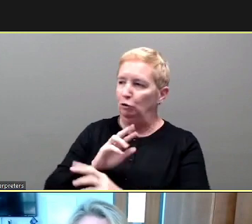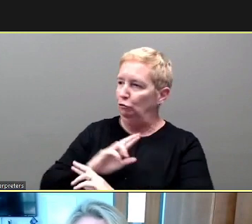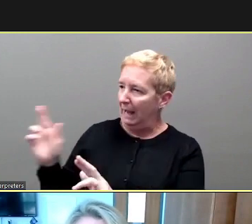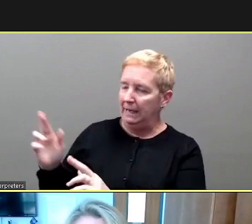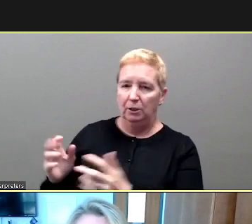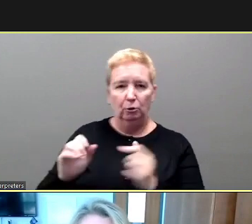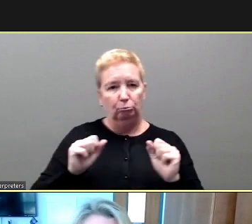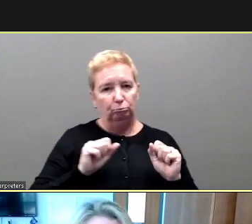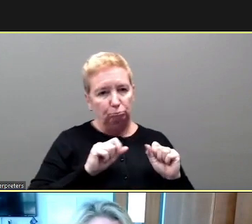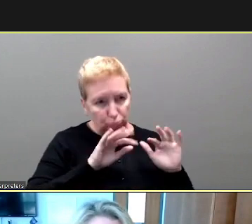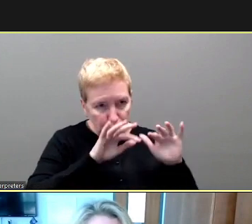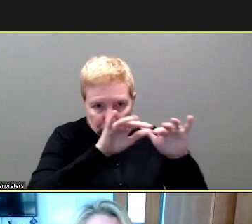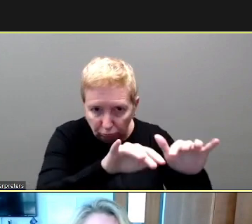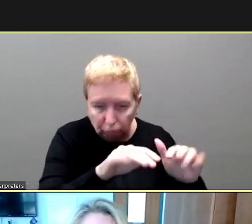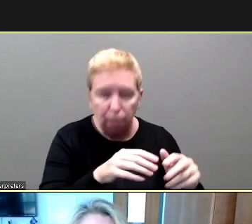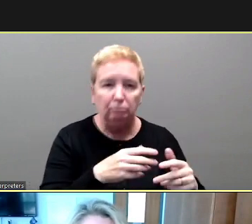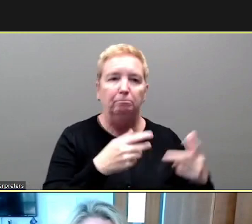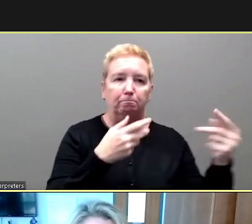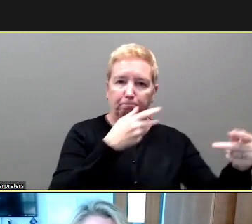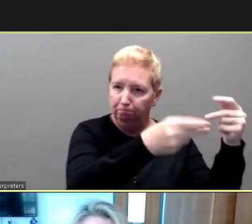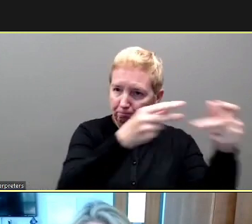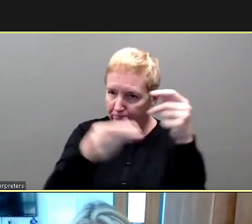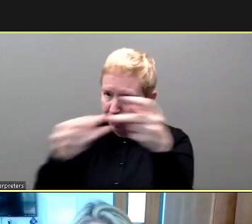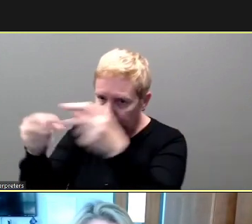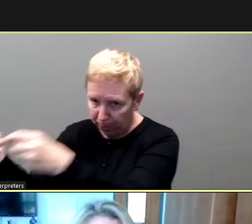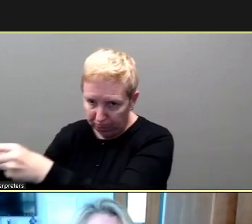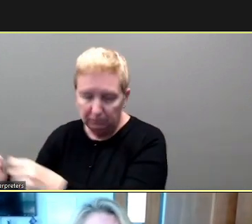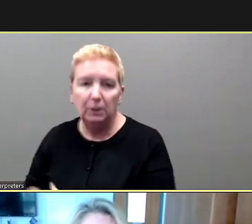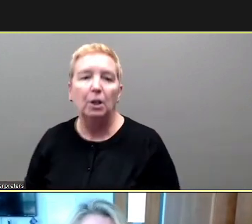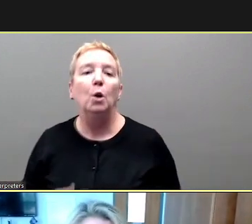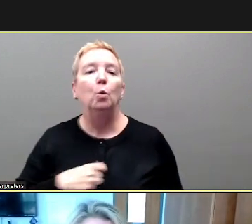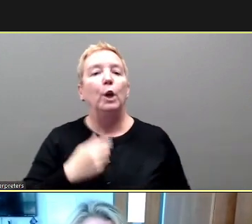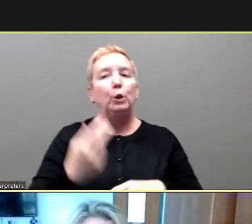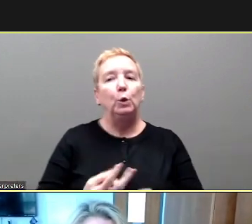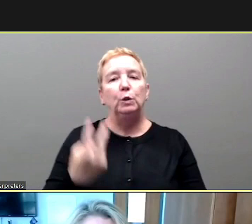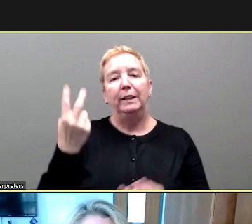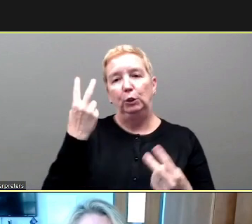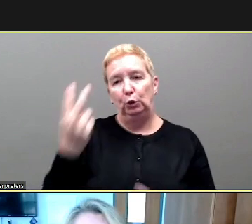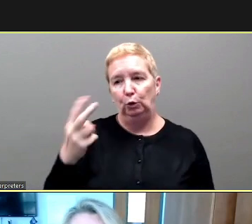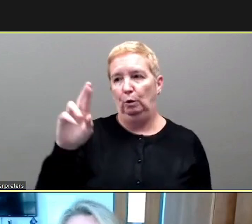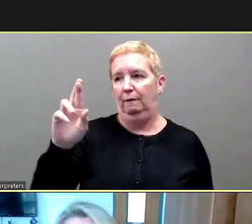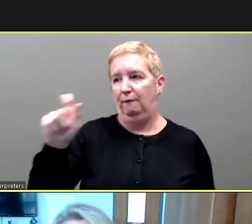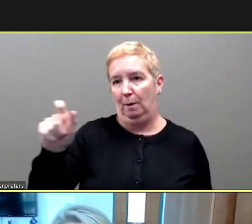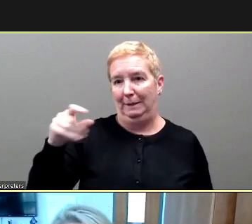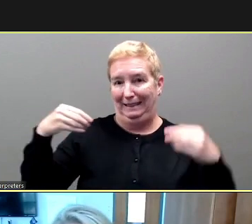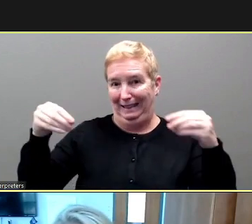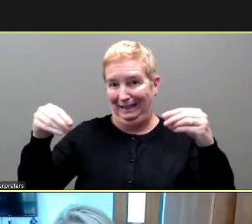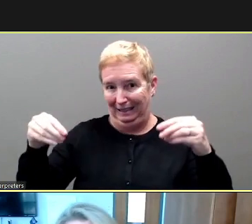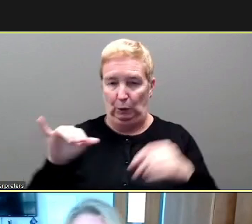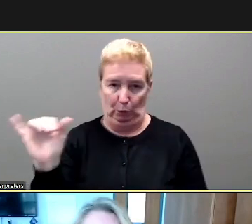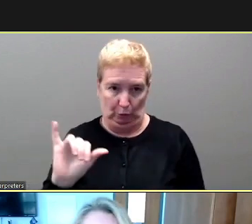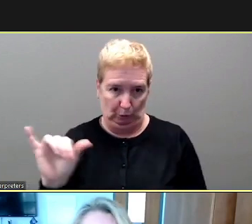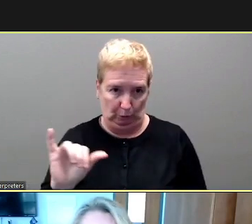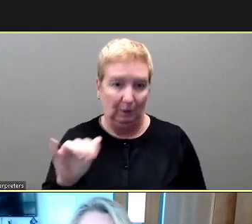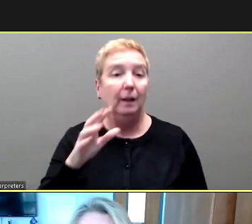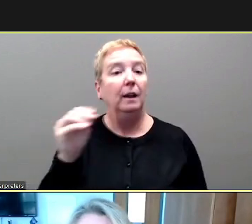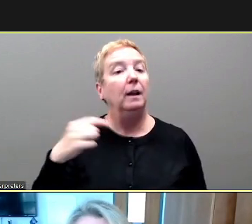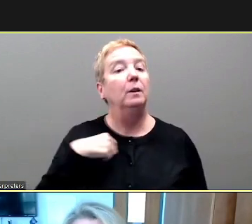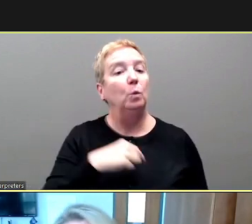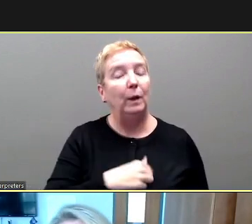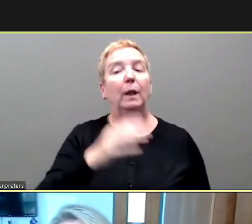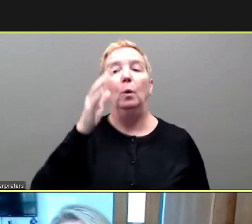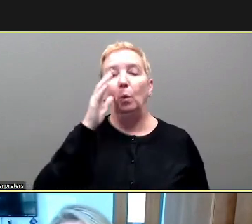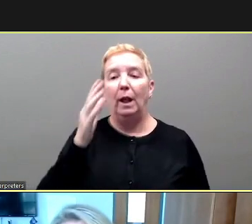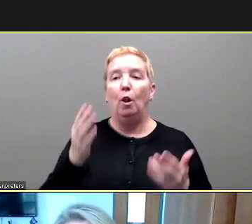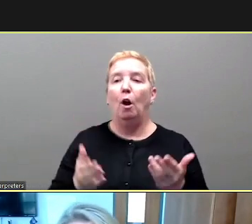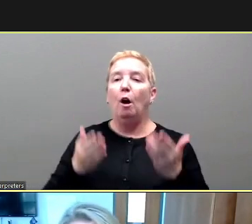administer the vaccines. We are using 2 pharmacy providers, and at the same time, we are going to be offering the